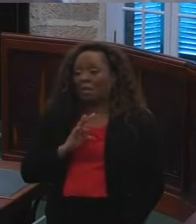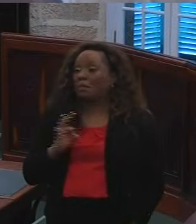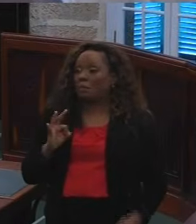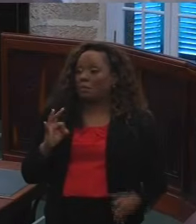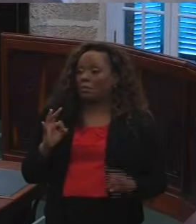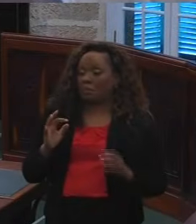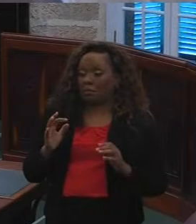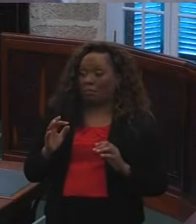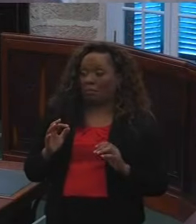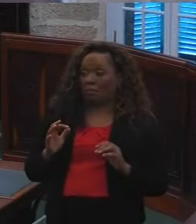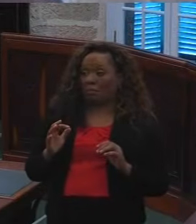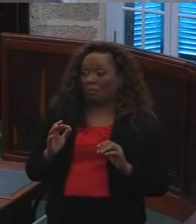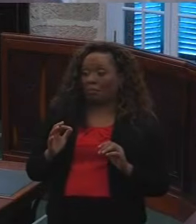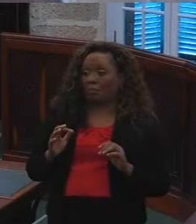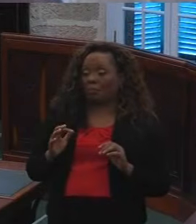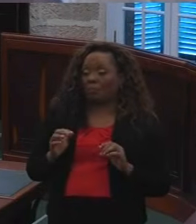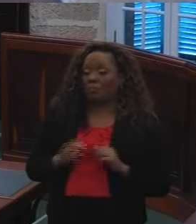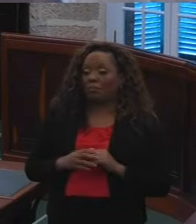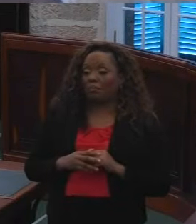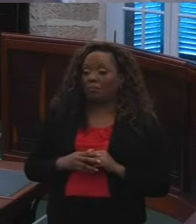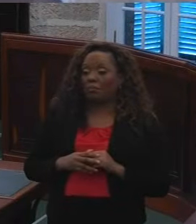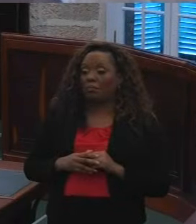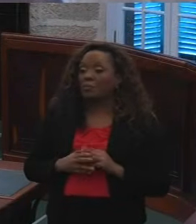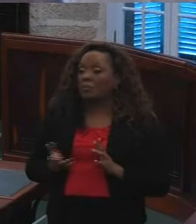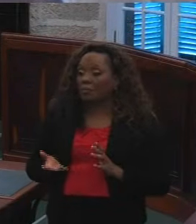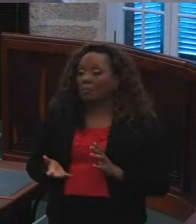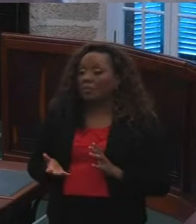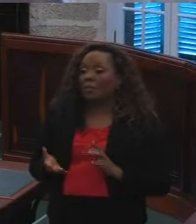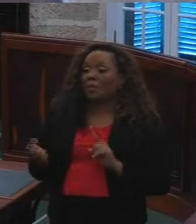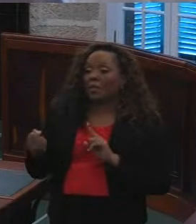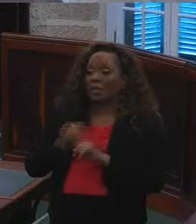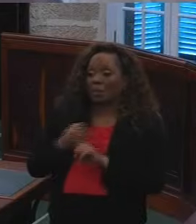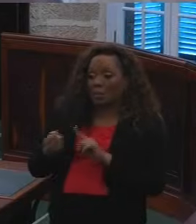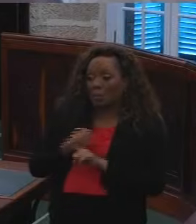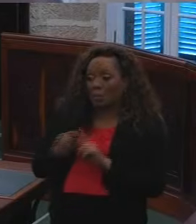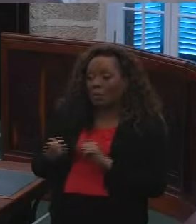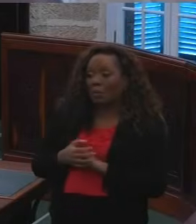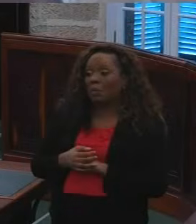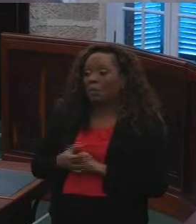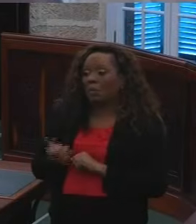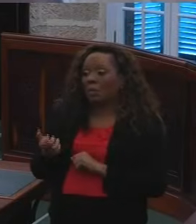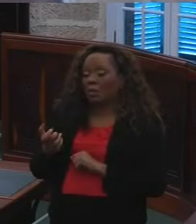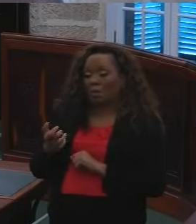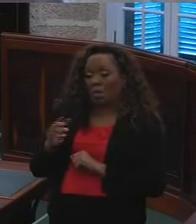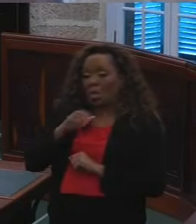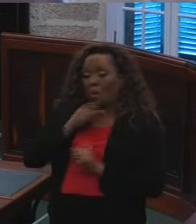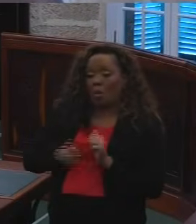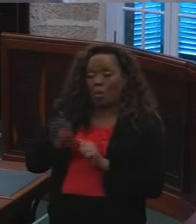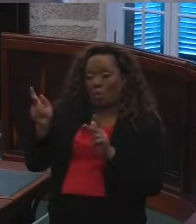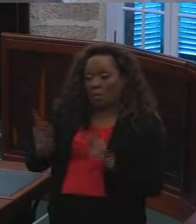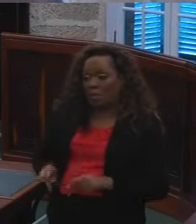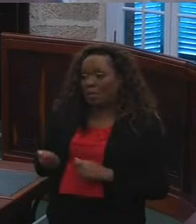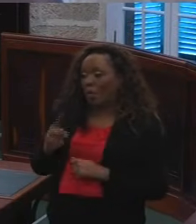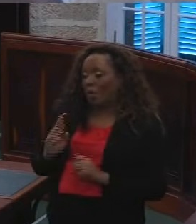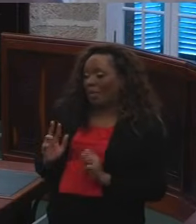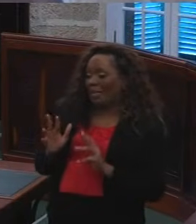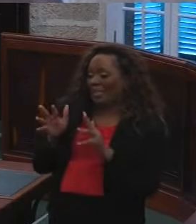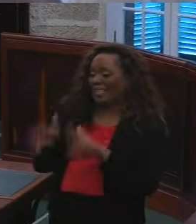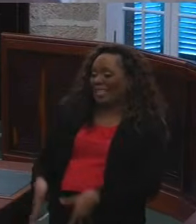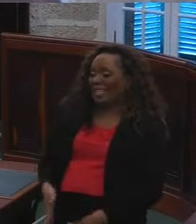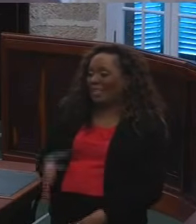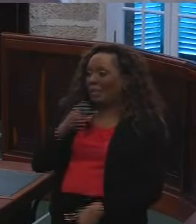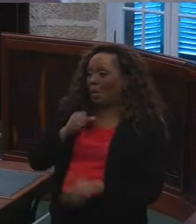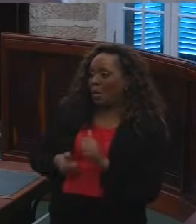abuses, neglects, or exposes an older person to abuse or neglect. The person commits an offense and is